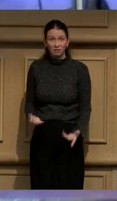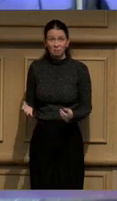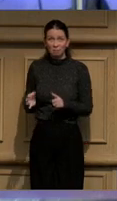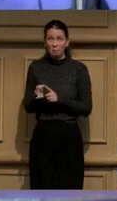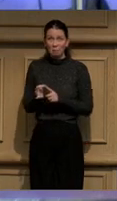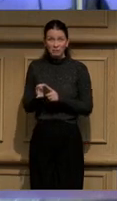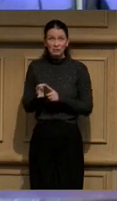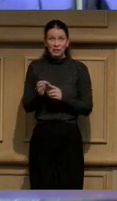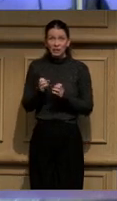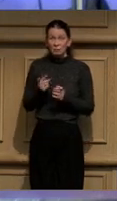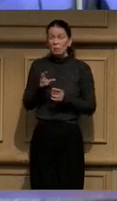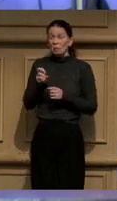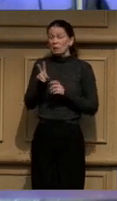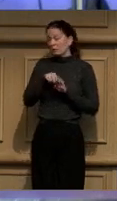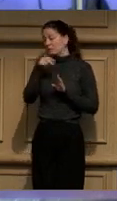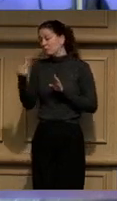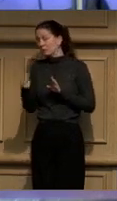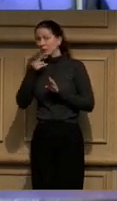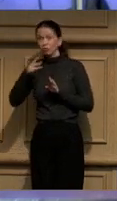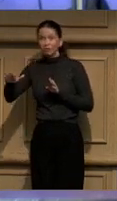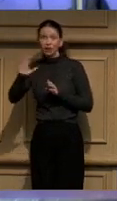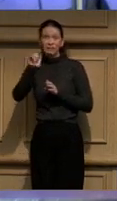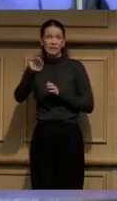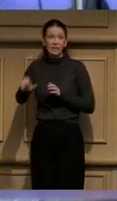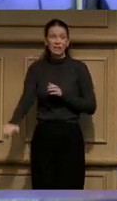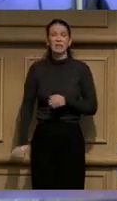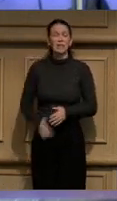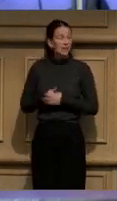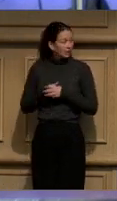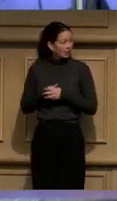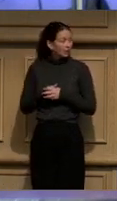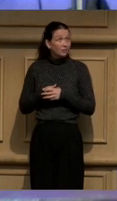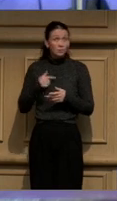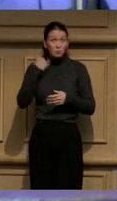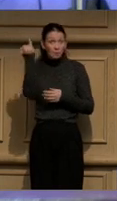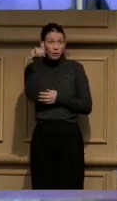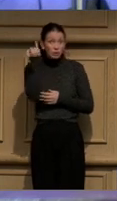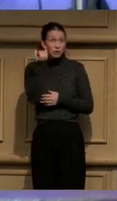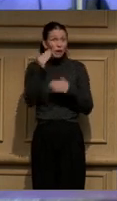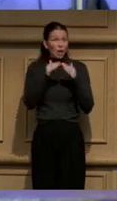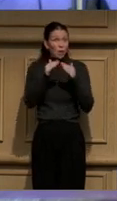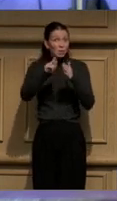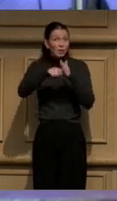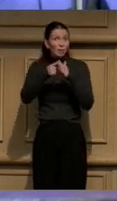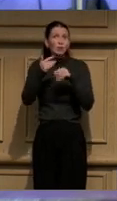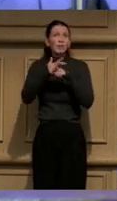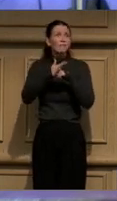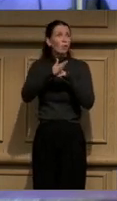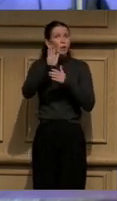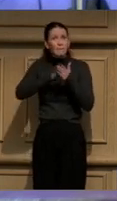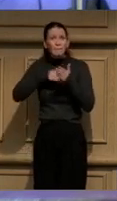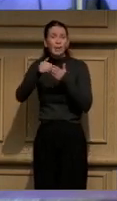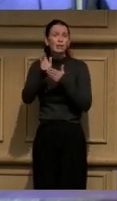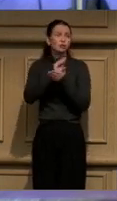and jump into the lift. No, it would be amazing. It would be amazing. Can you imagine a housing project for painters, writers, mm-hmm.